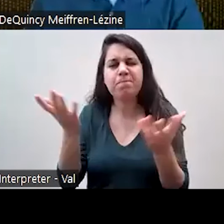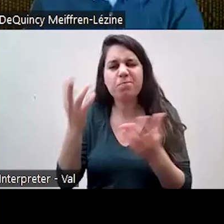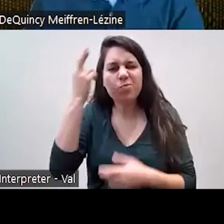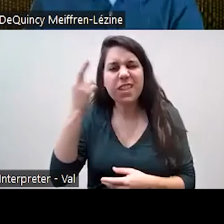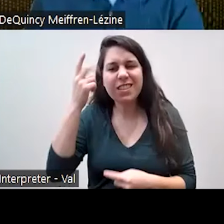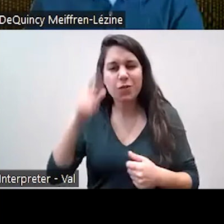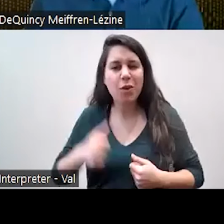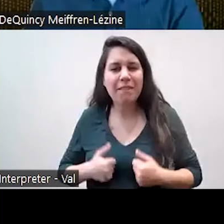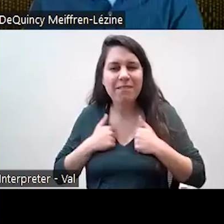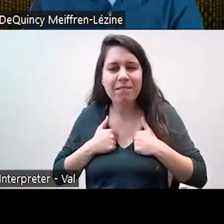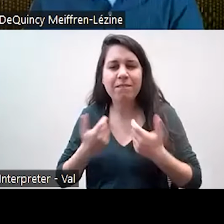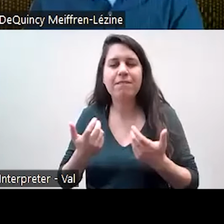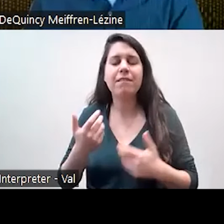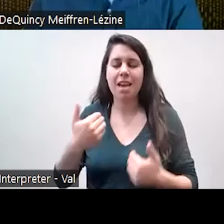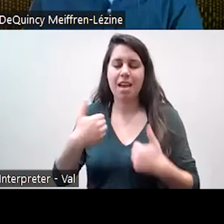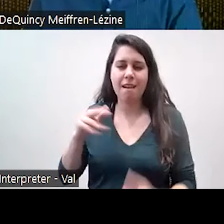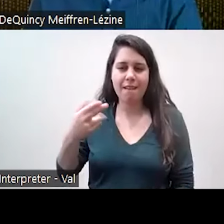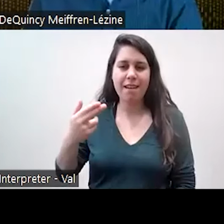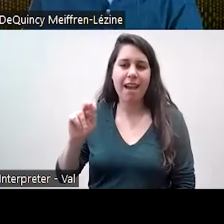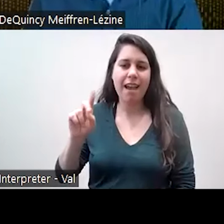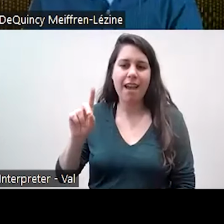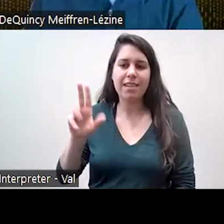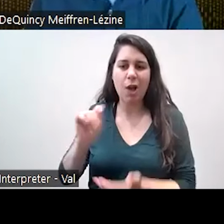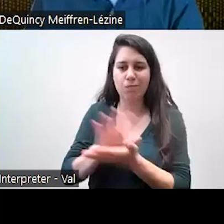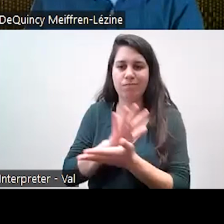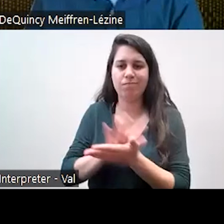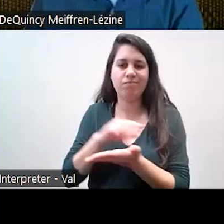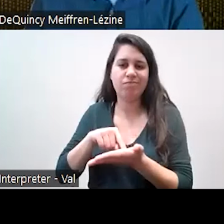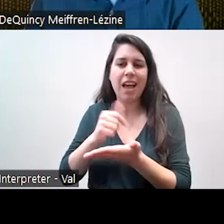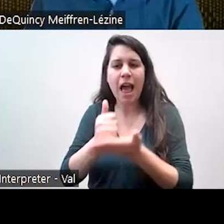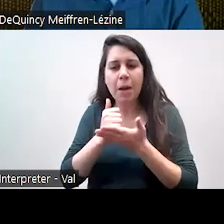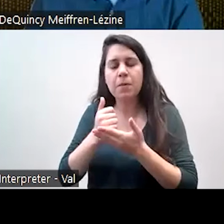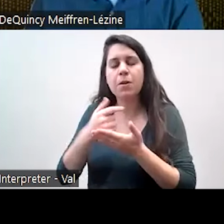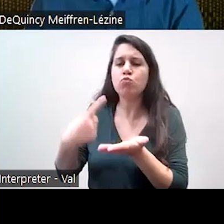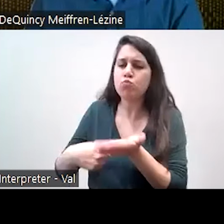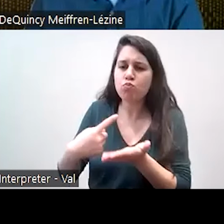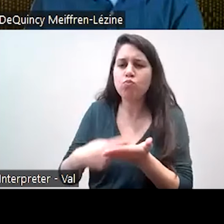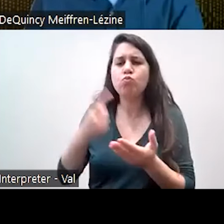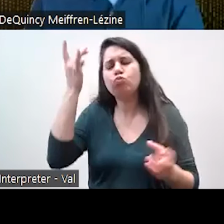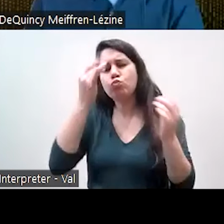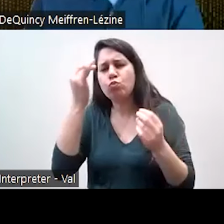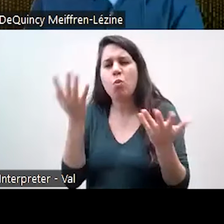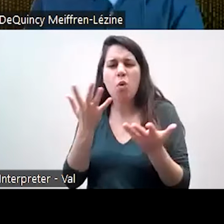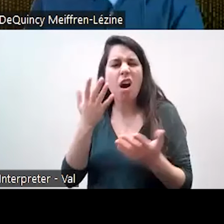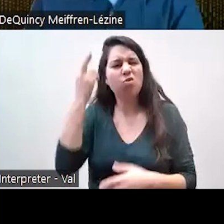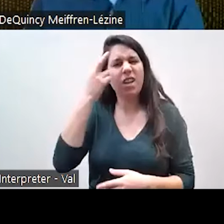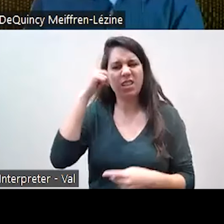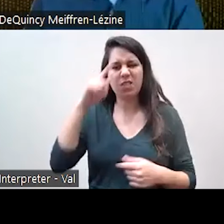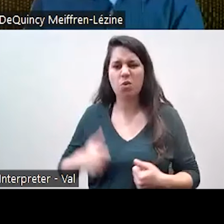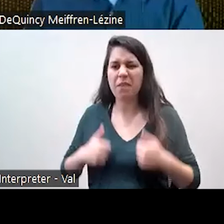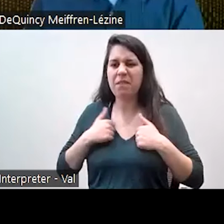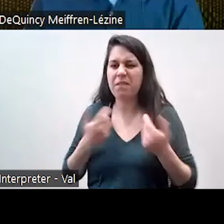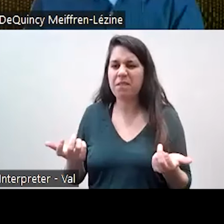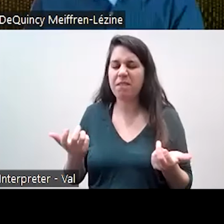in the handout that I've used to try to think through what those reasons for living might be by looking at